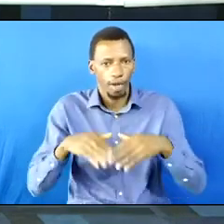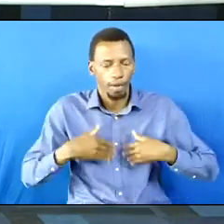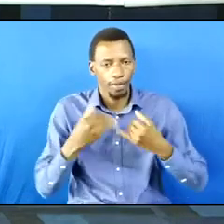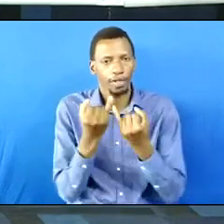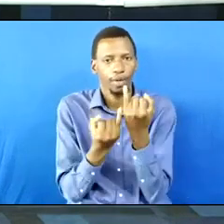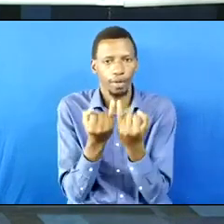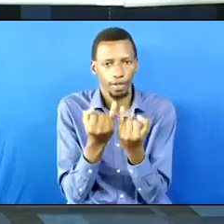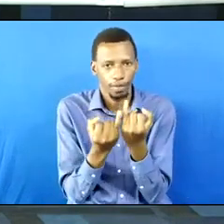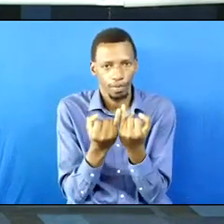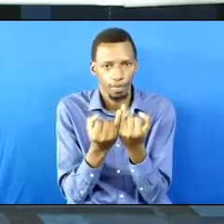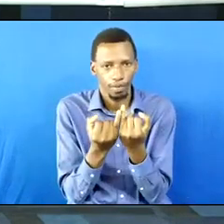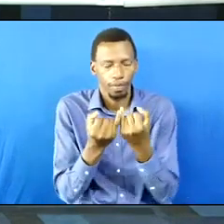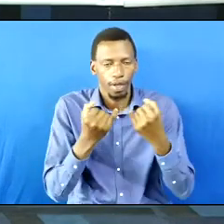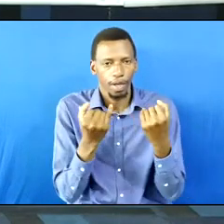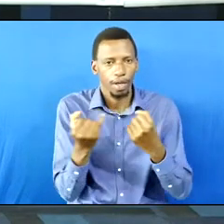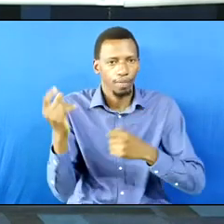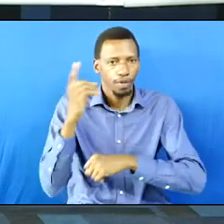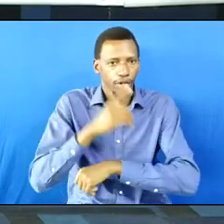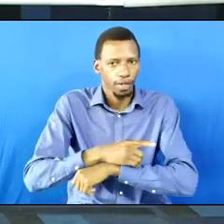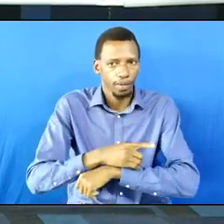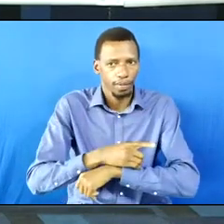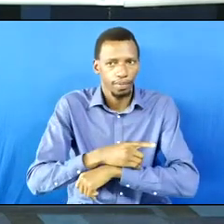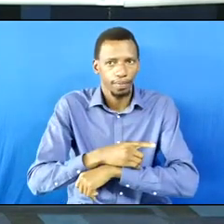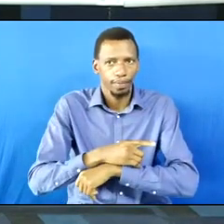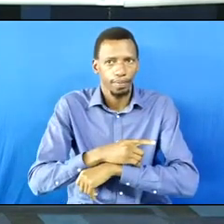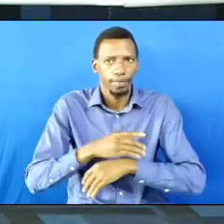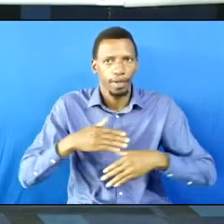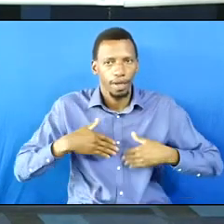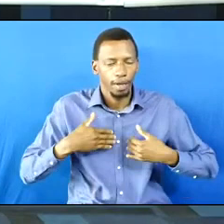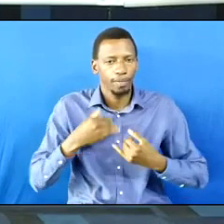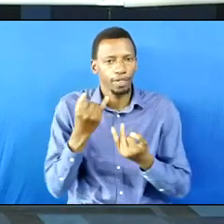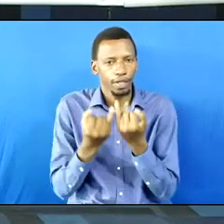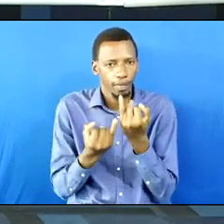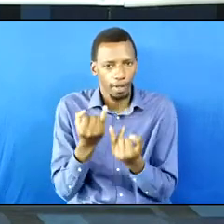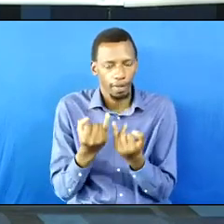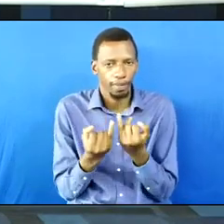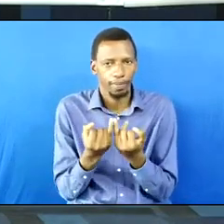happy day. Happy Sabbath. Happy Sabbath.